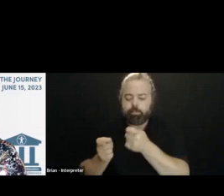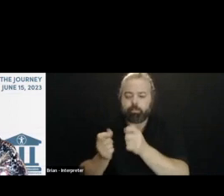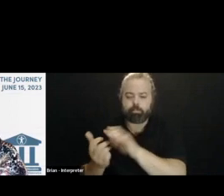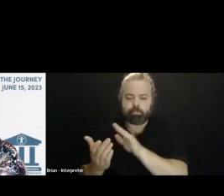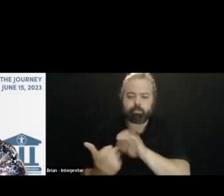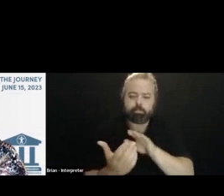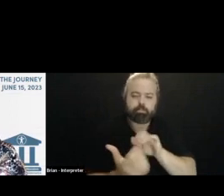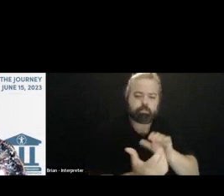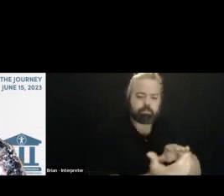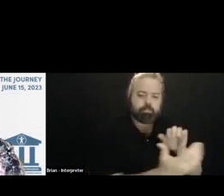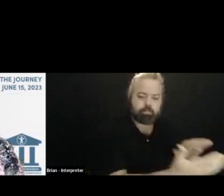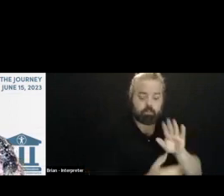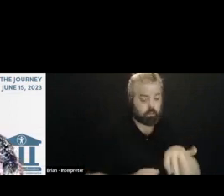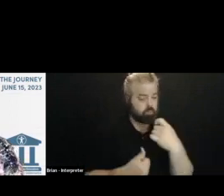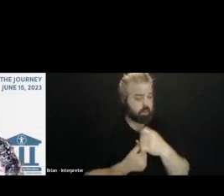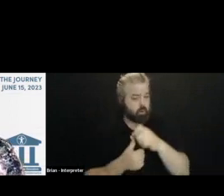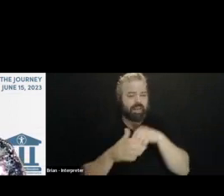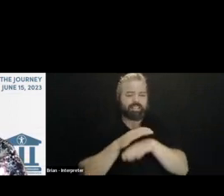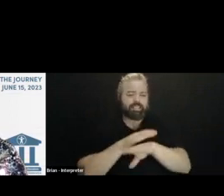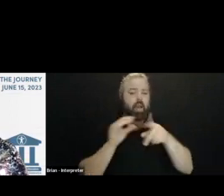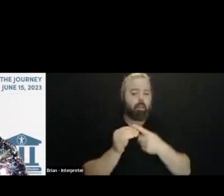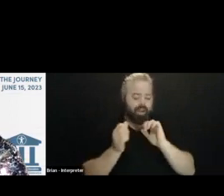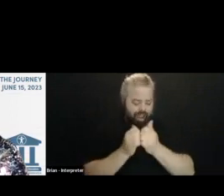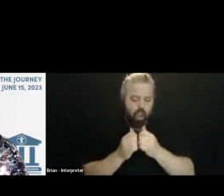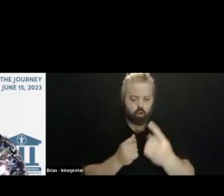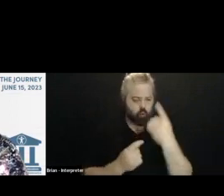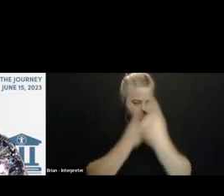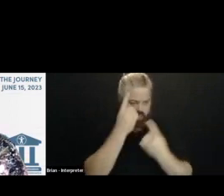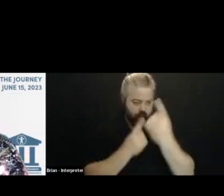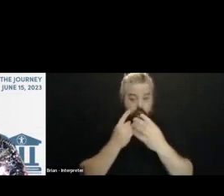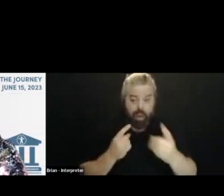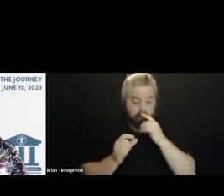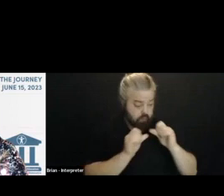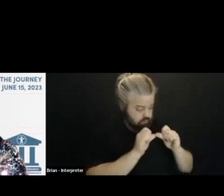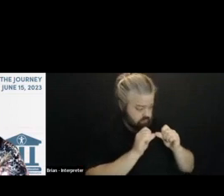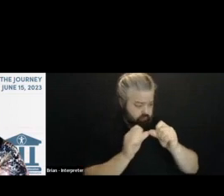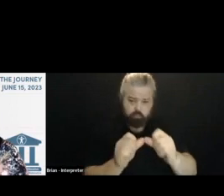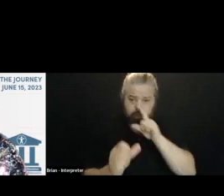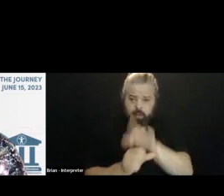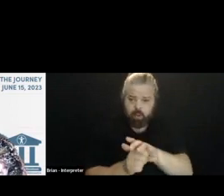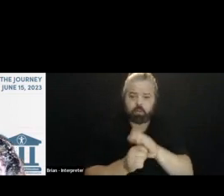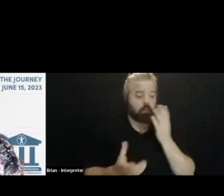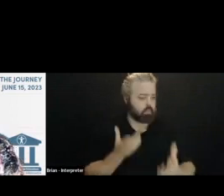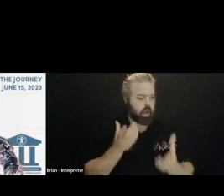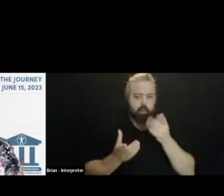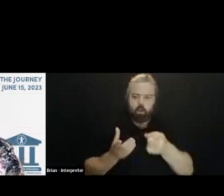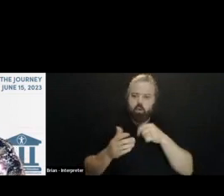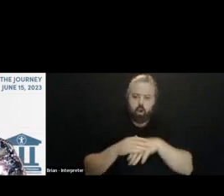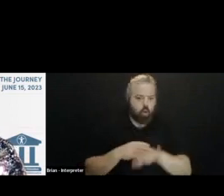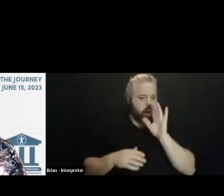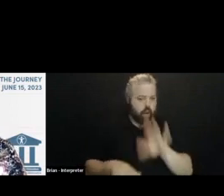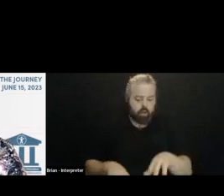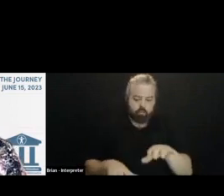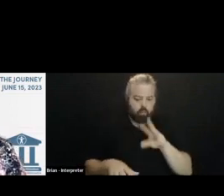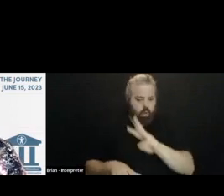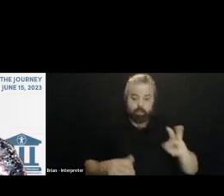a way of thinking and an ongoing commitment, because even if you do go through and you make your site 100% accessible